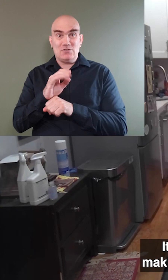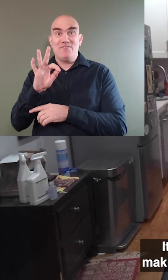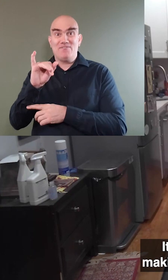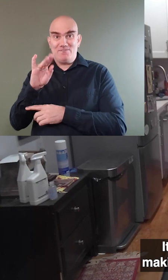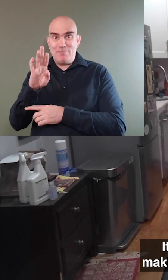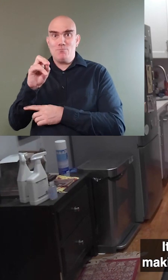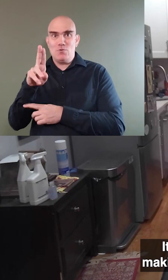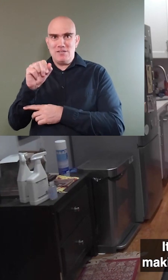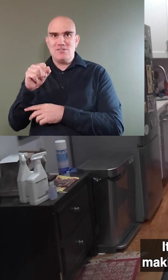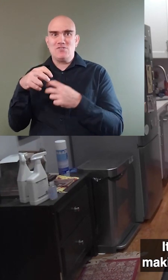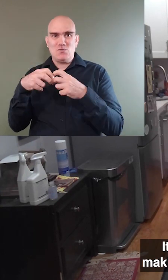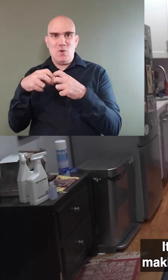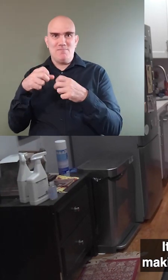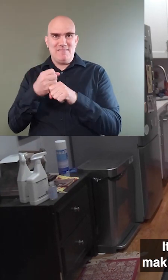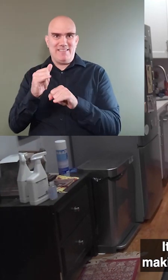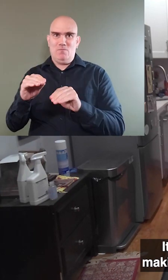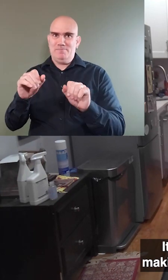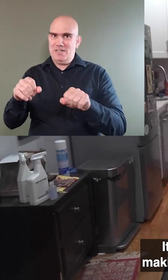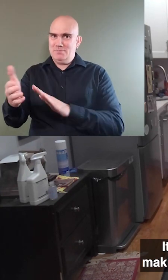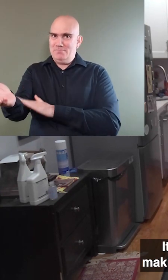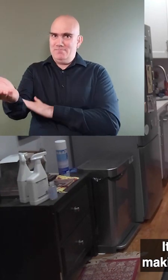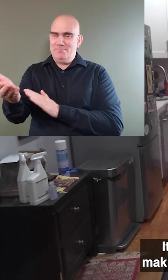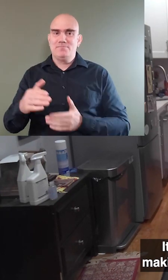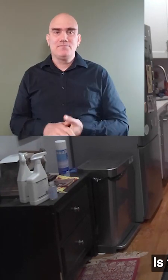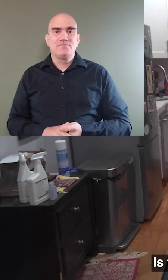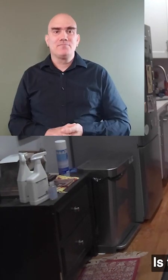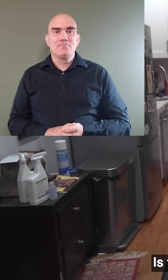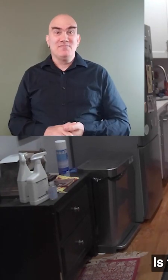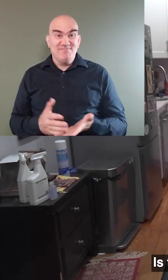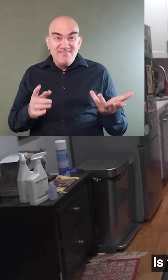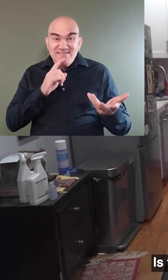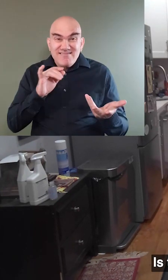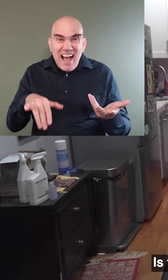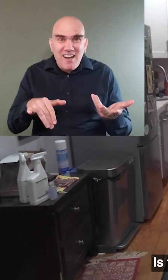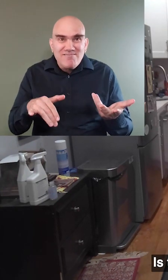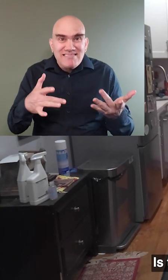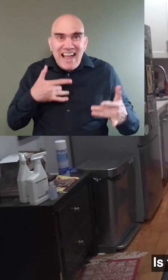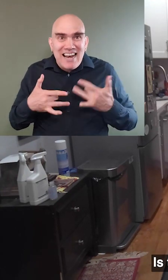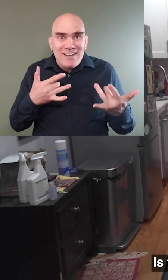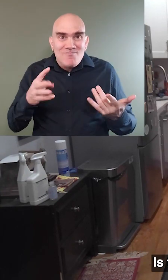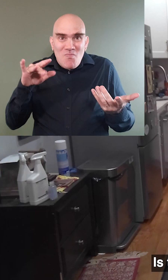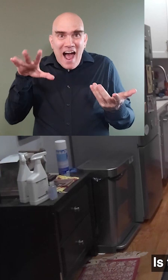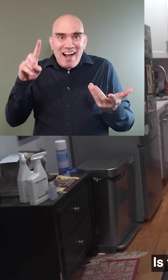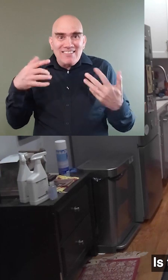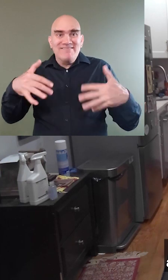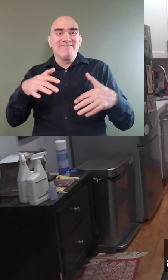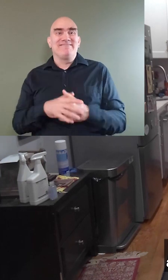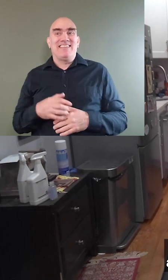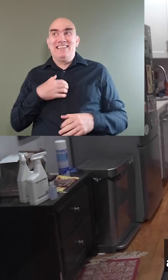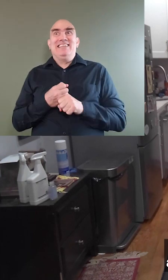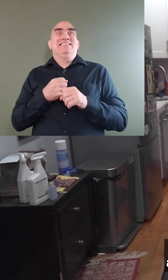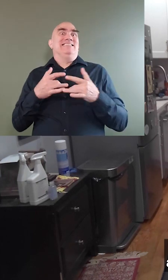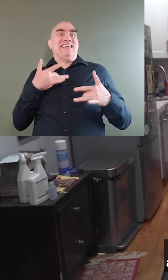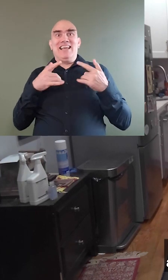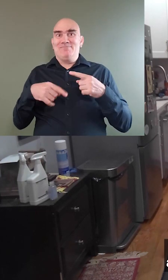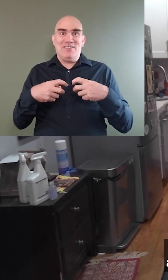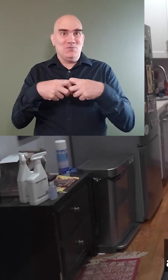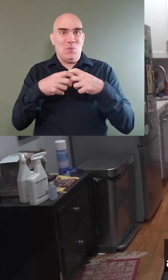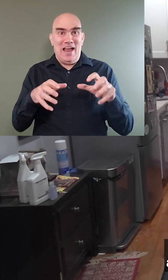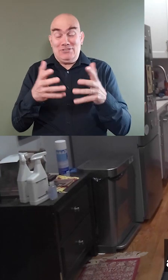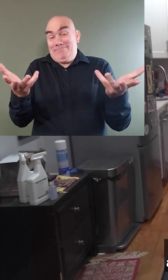a fibrous joint making that movement possible. Is that not wild and exciting? I get excited about